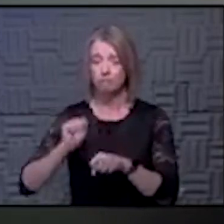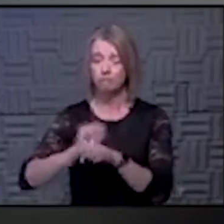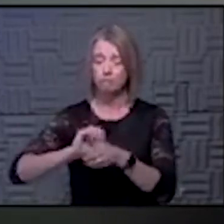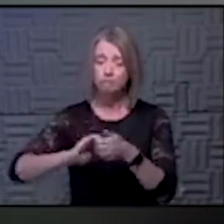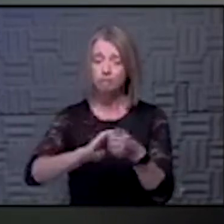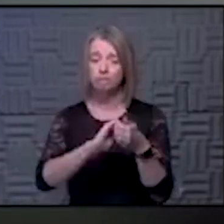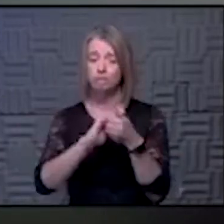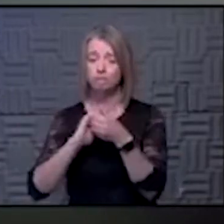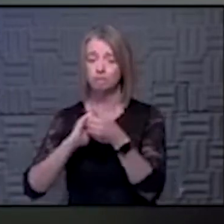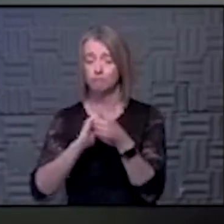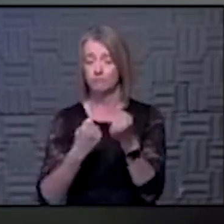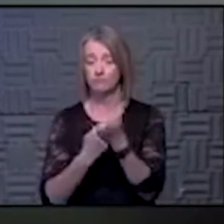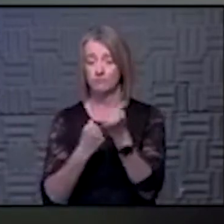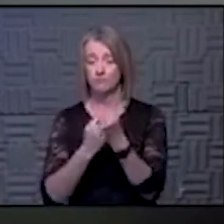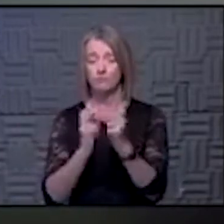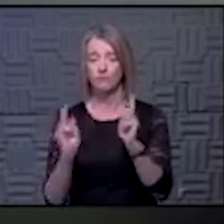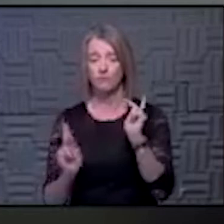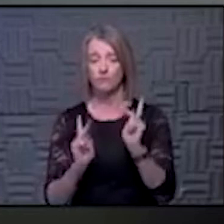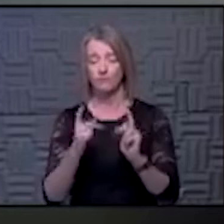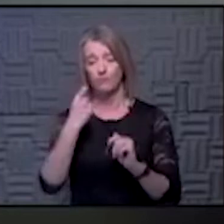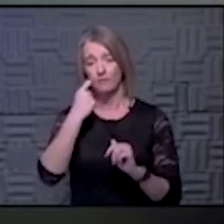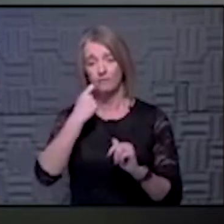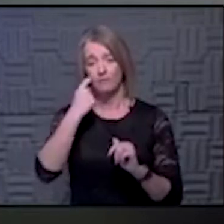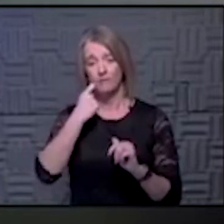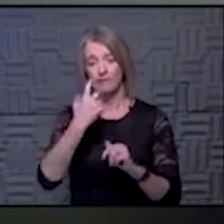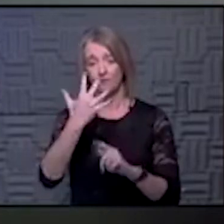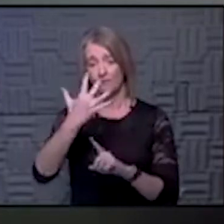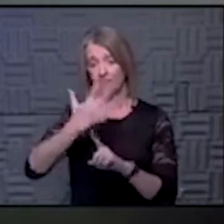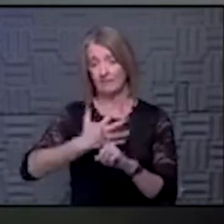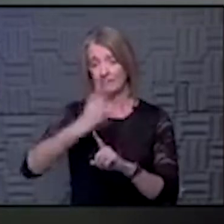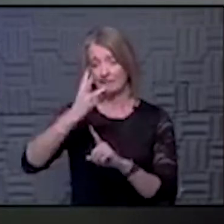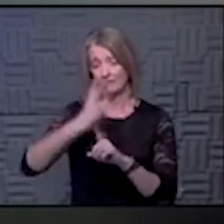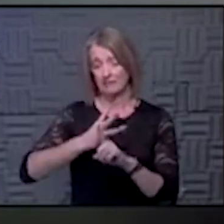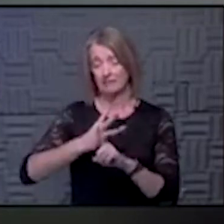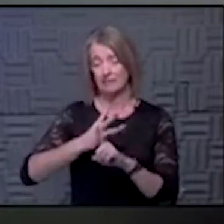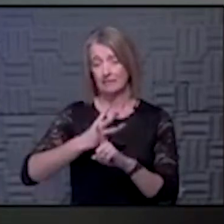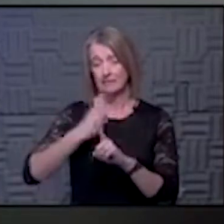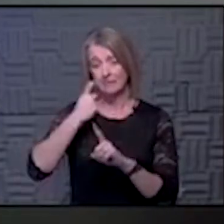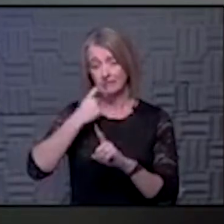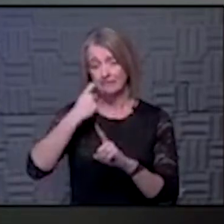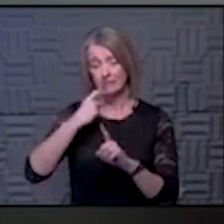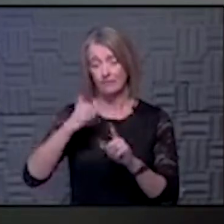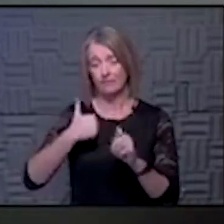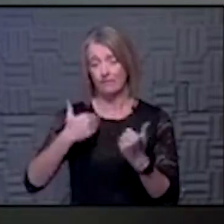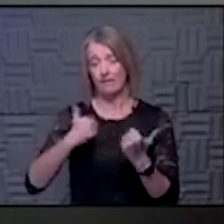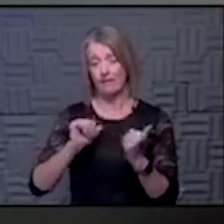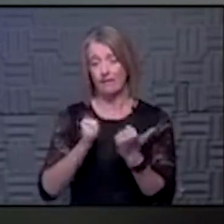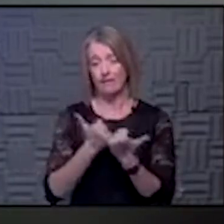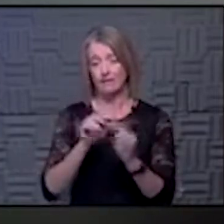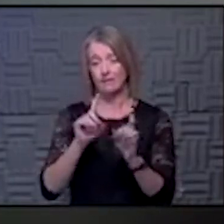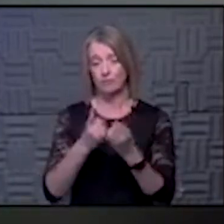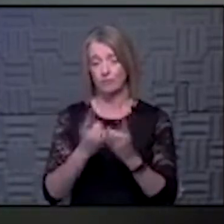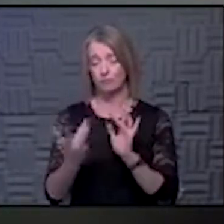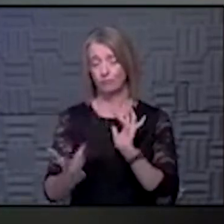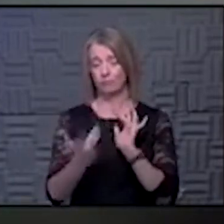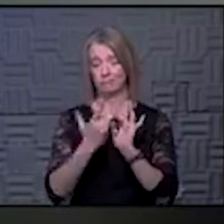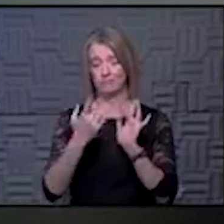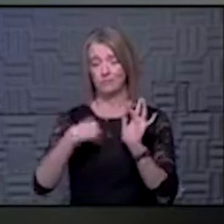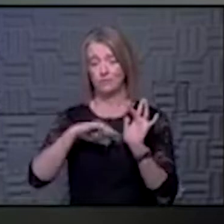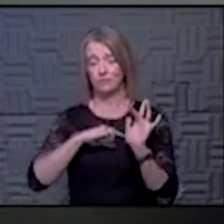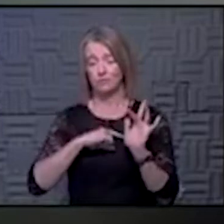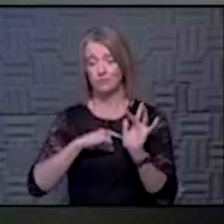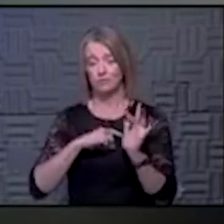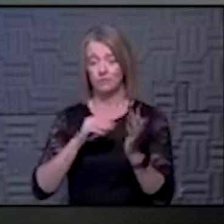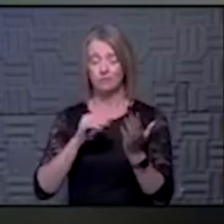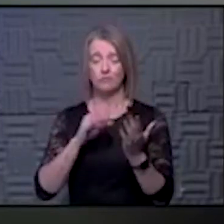supporting their folks now. And so in the last 5 months, 6 months, we've had agencies and departments reach out to us on a